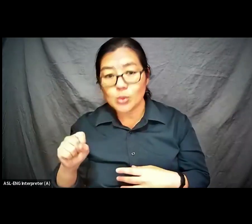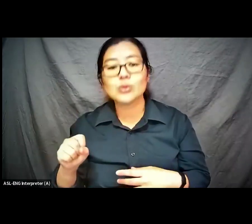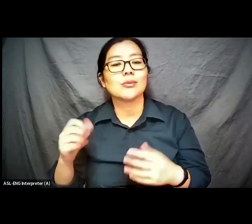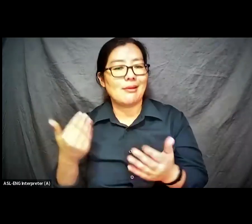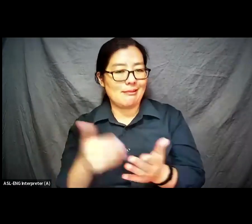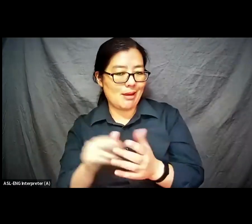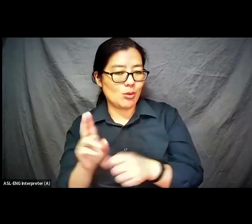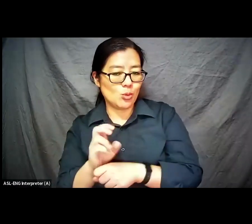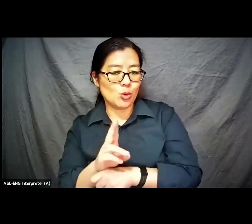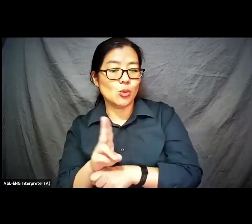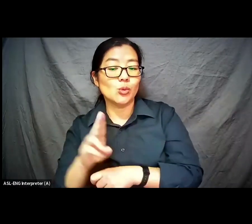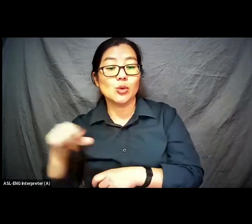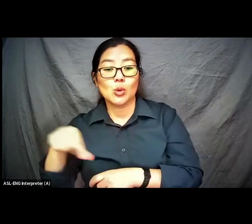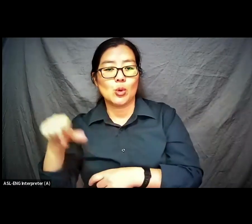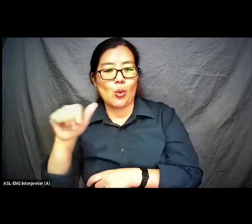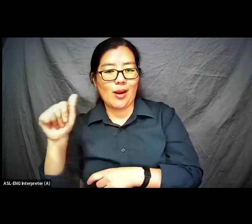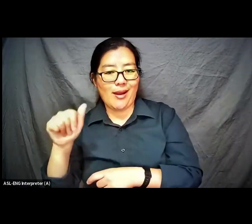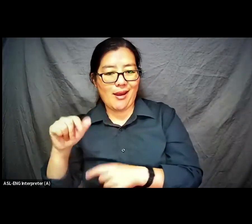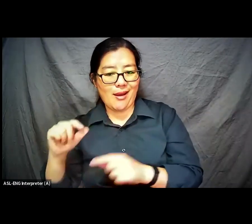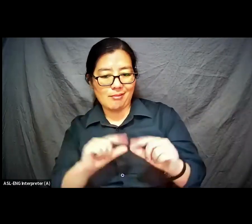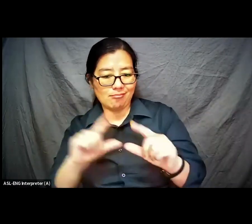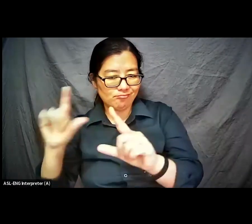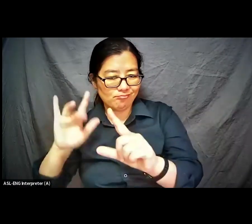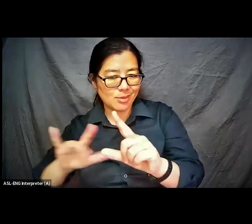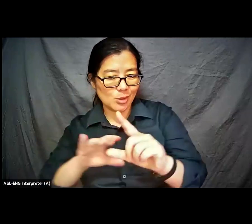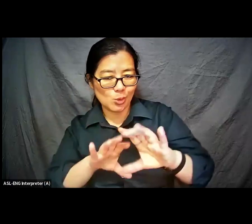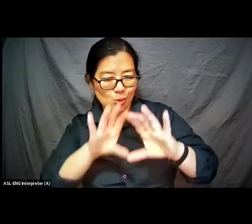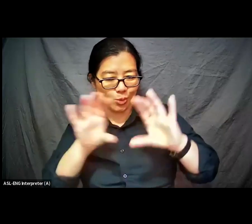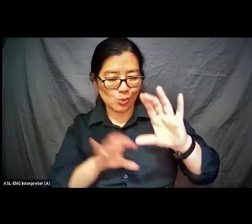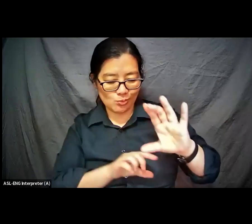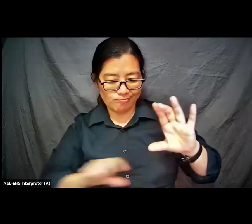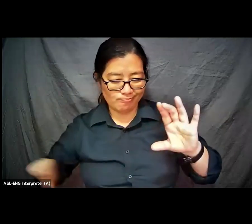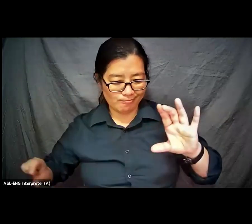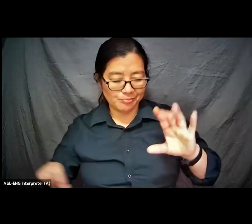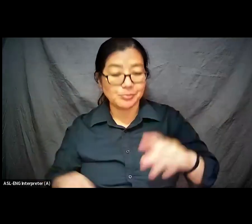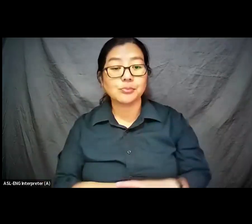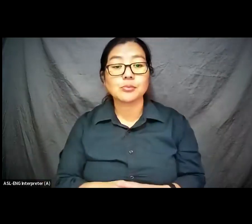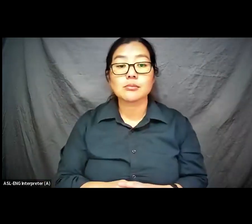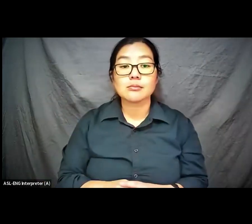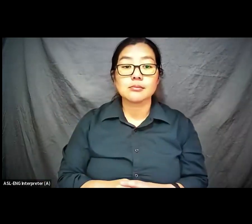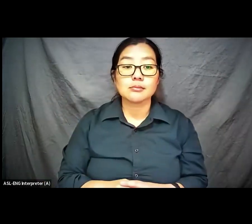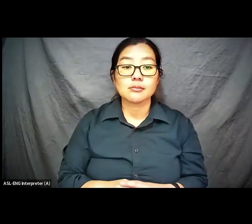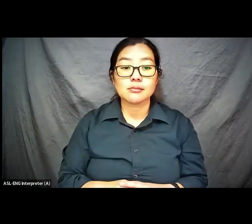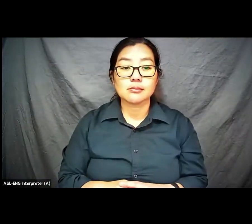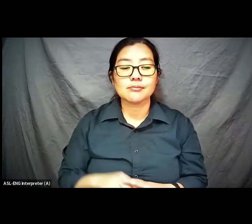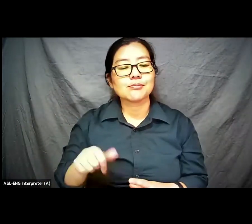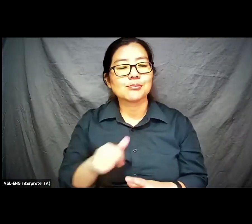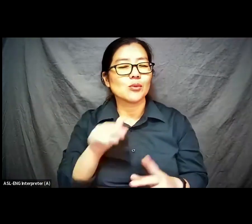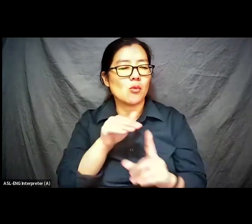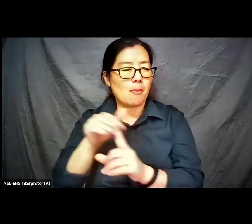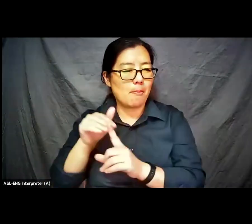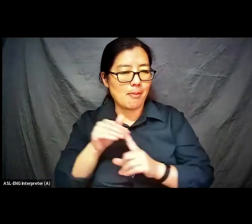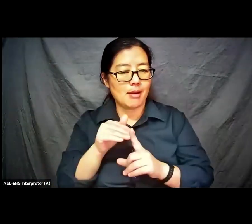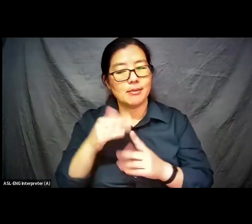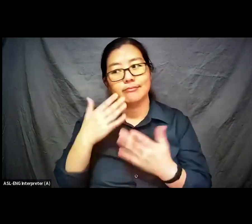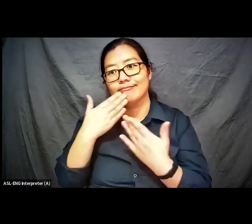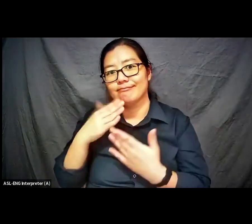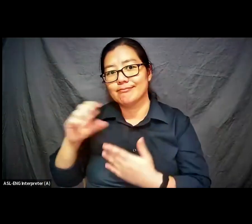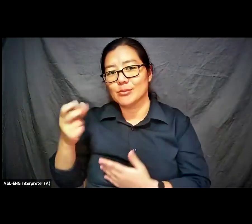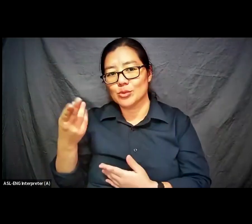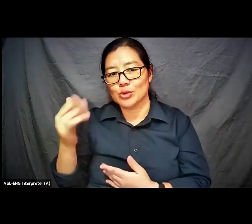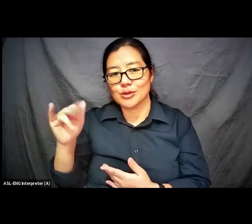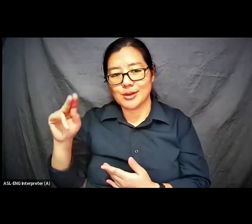two presentations is bodily autonomy and liberation analysis. So we